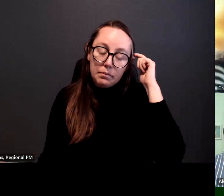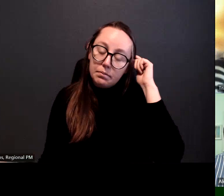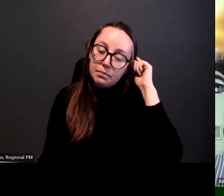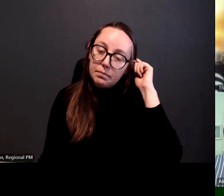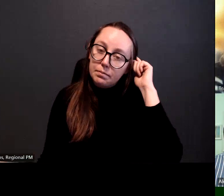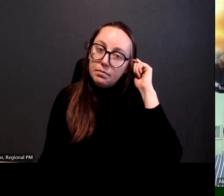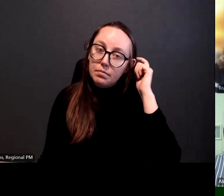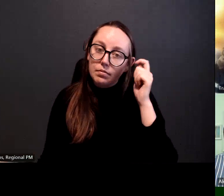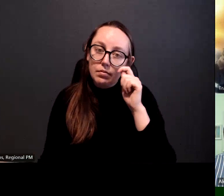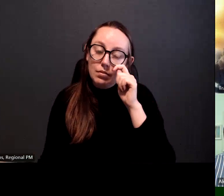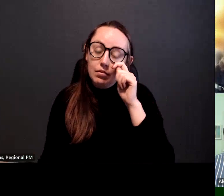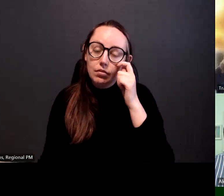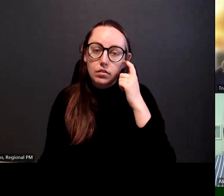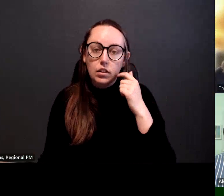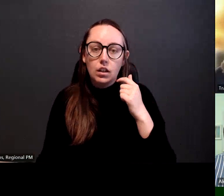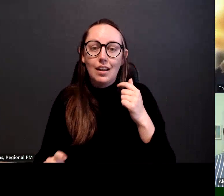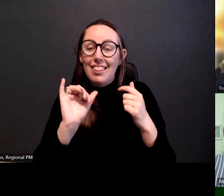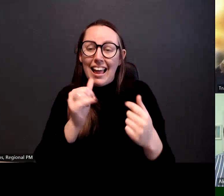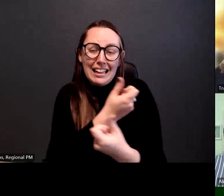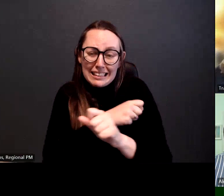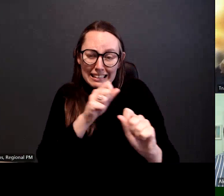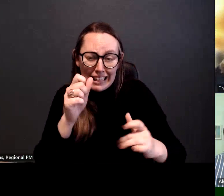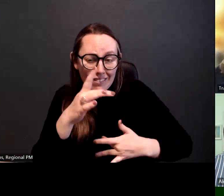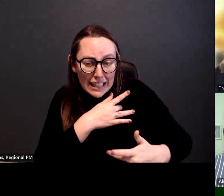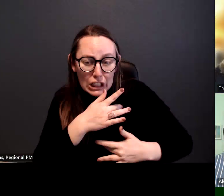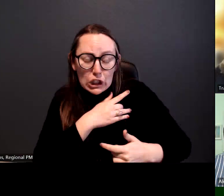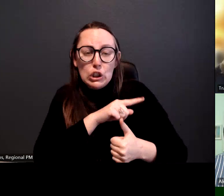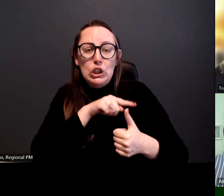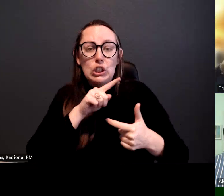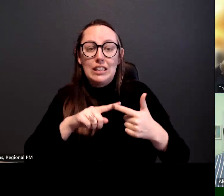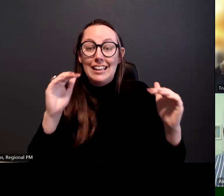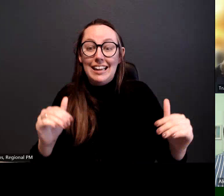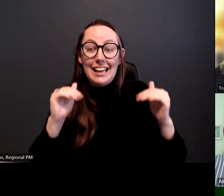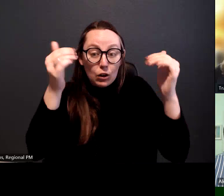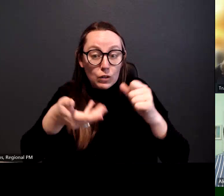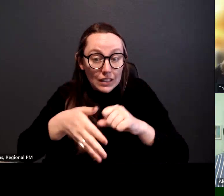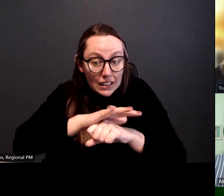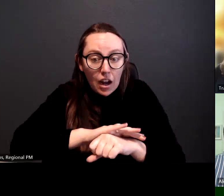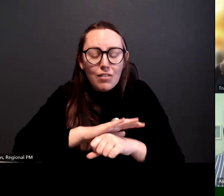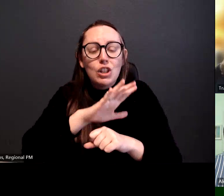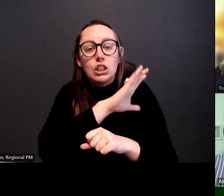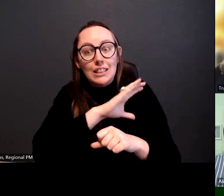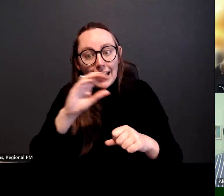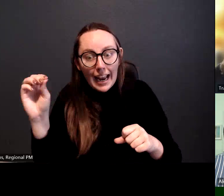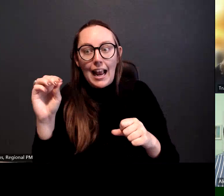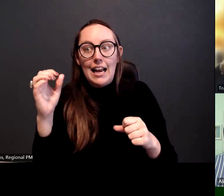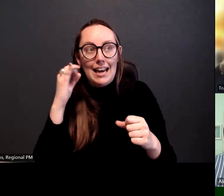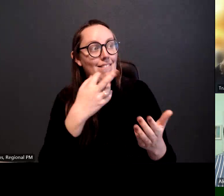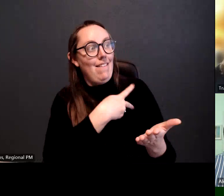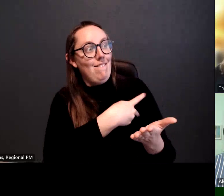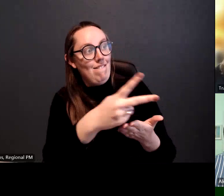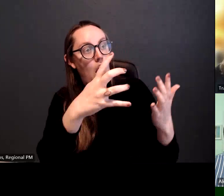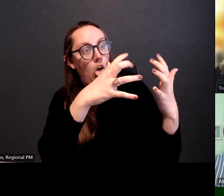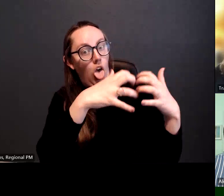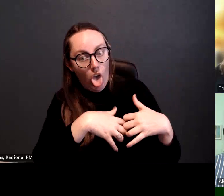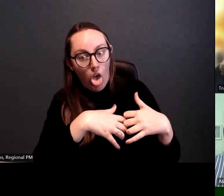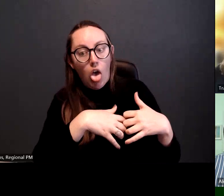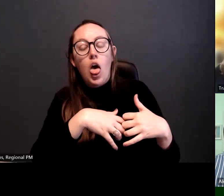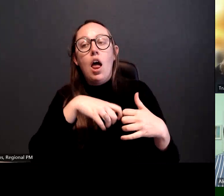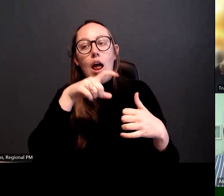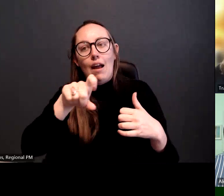increased coverage and the resiliency of failover for FirstNet and or for Verizon public safety. I forget what they call their